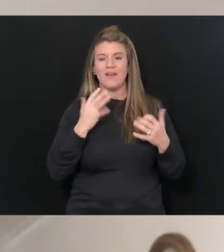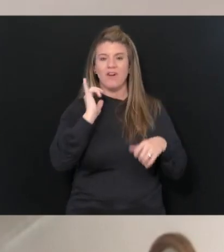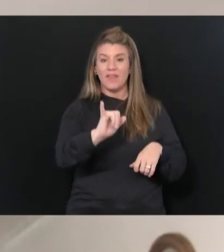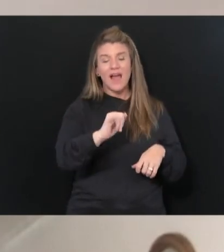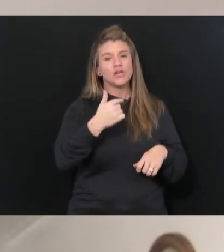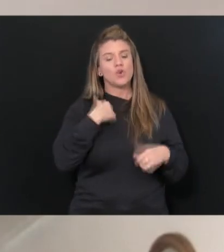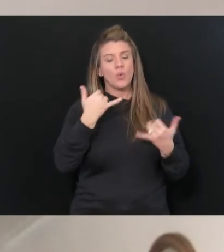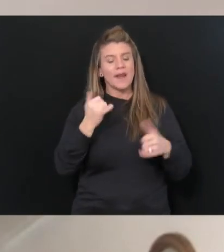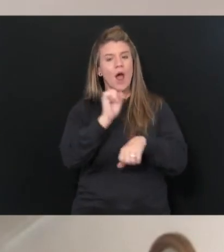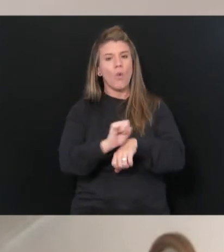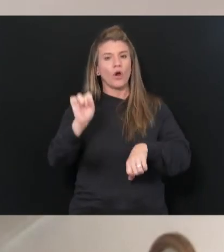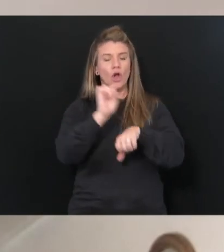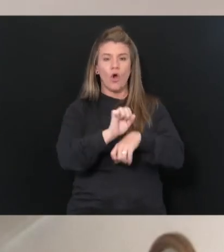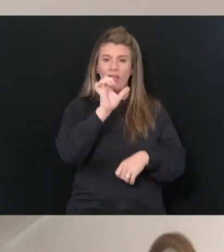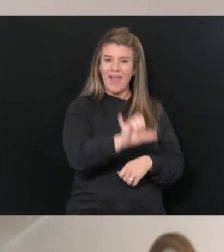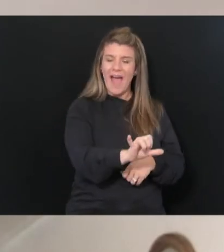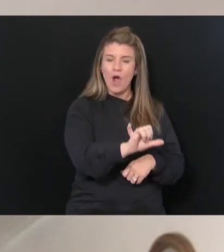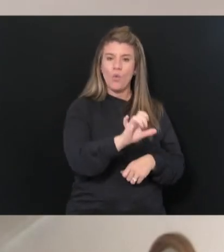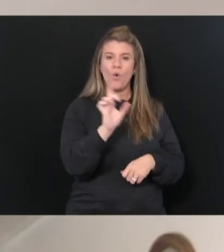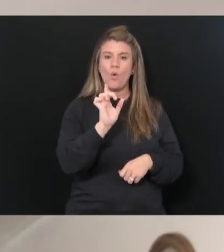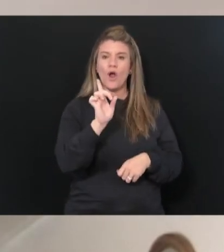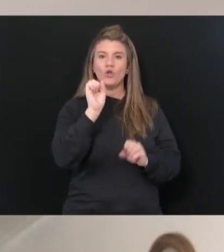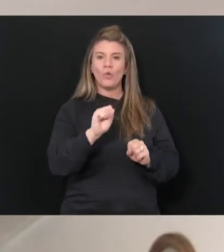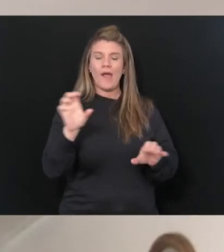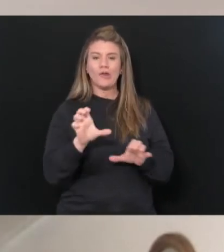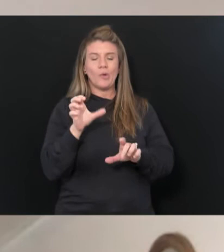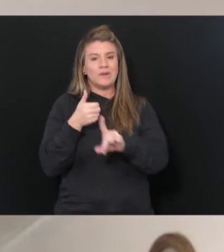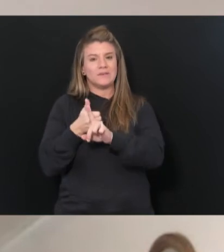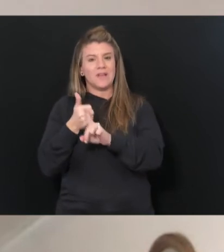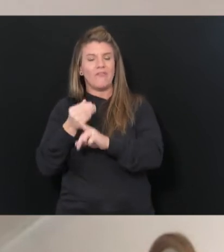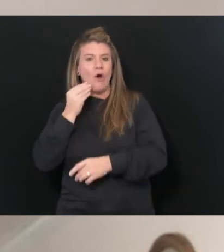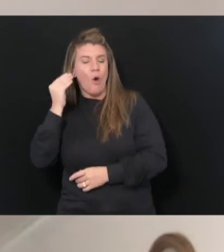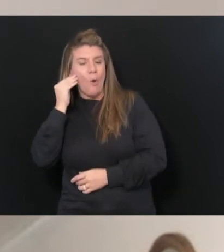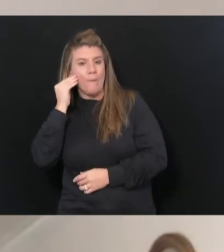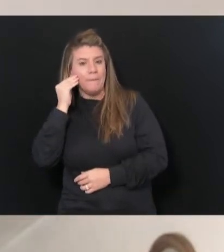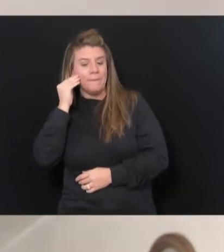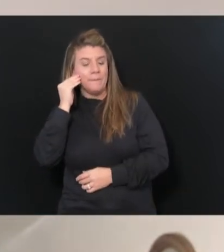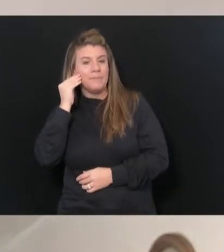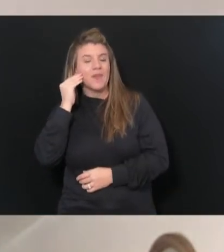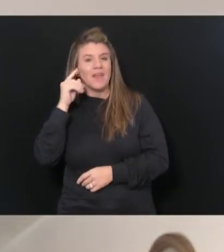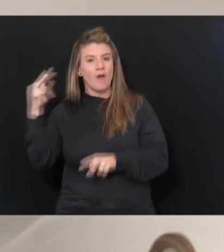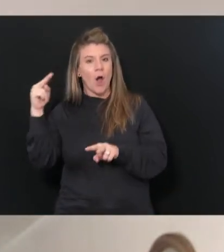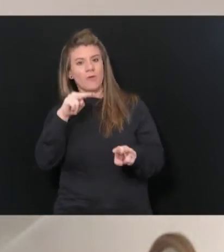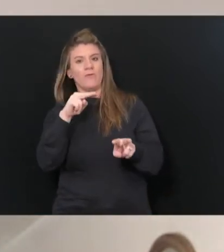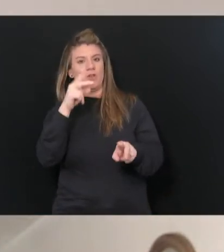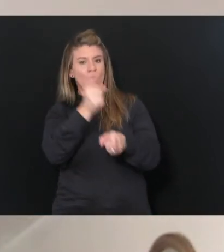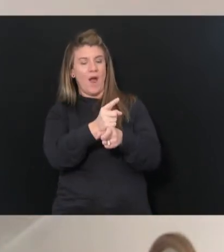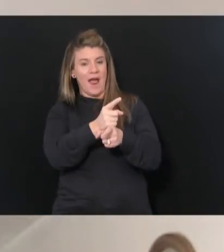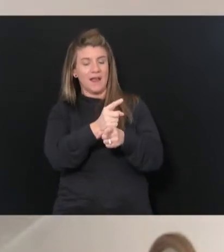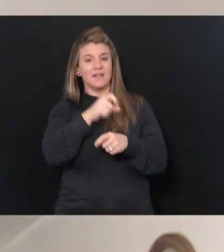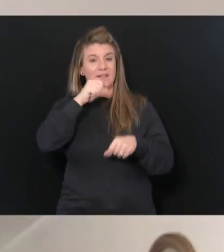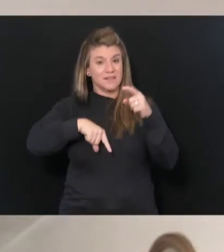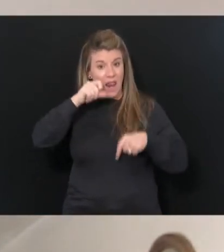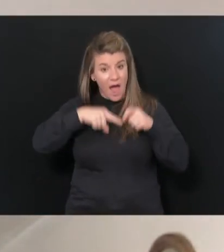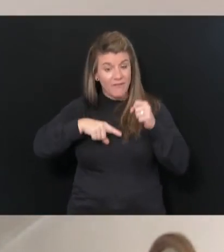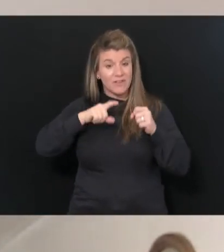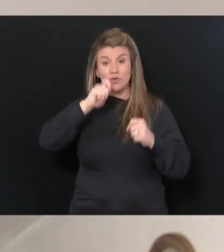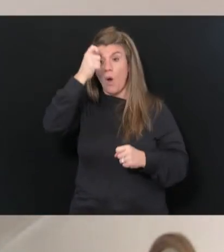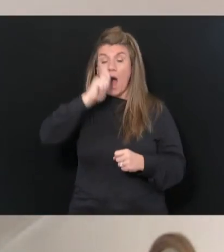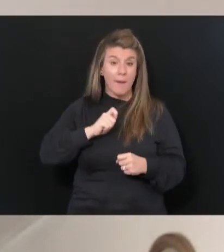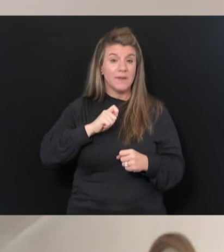working on methods where people can administer their own swab tests under supervision, the saliva tests that